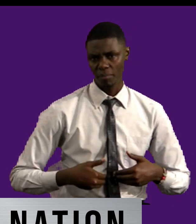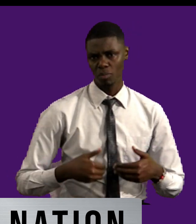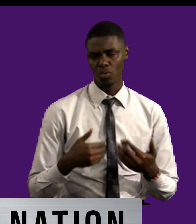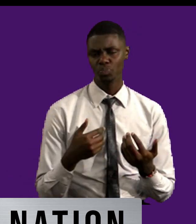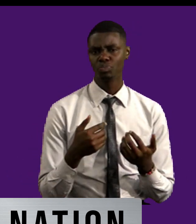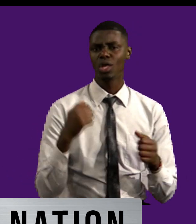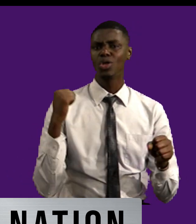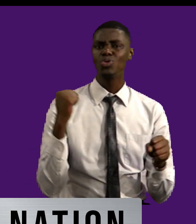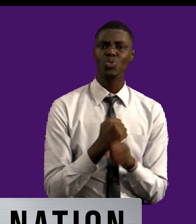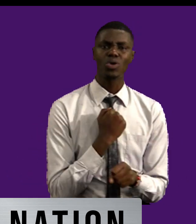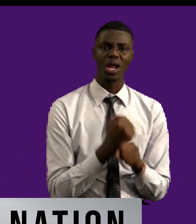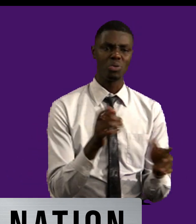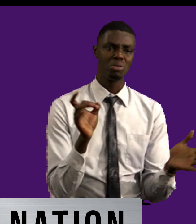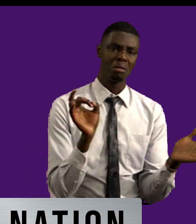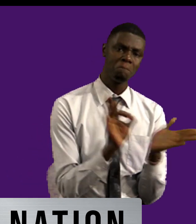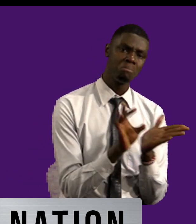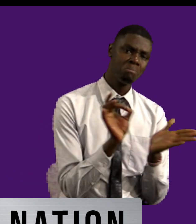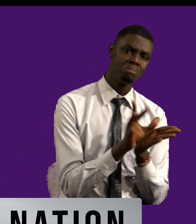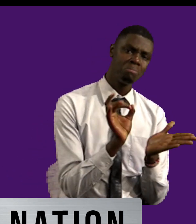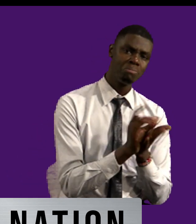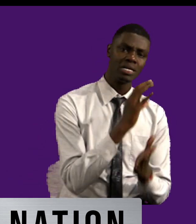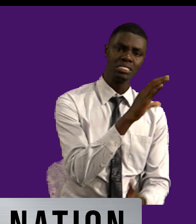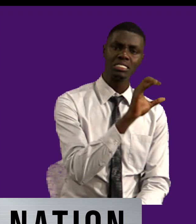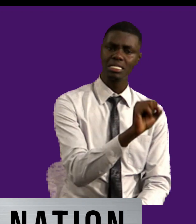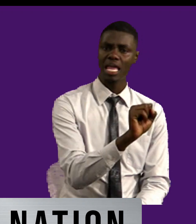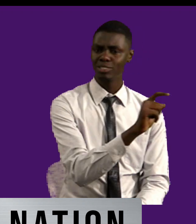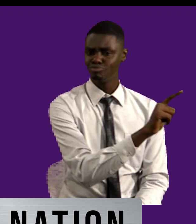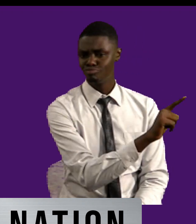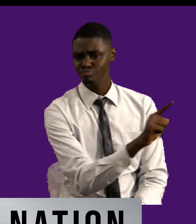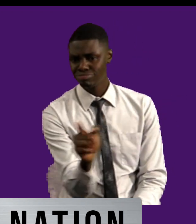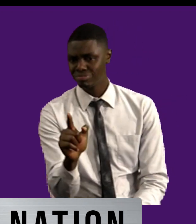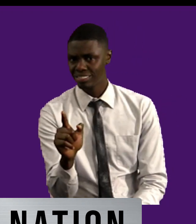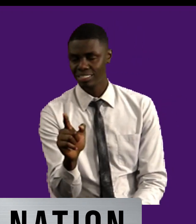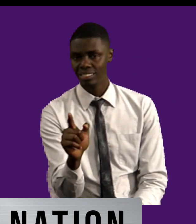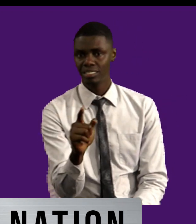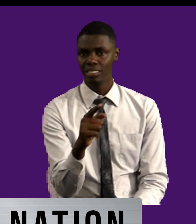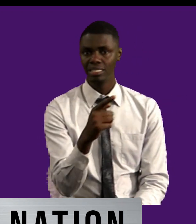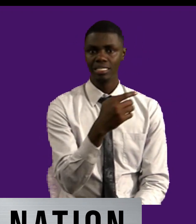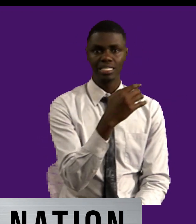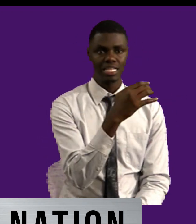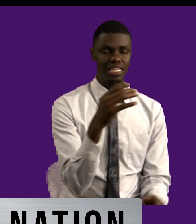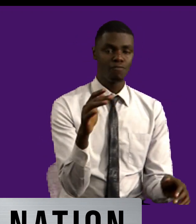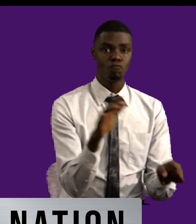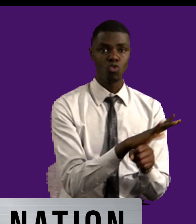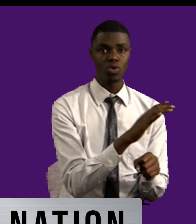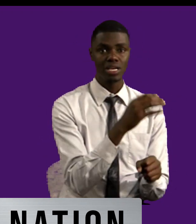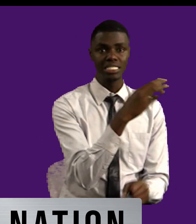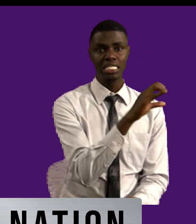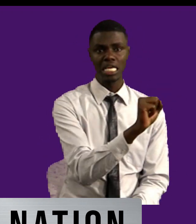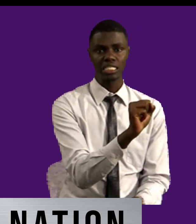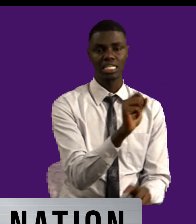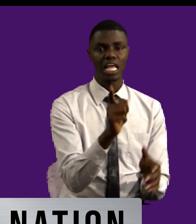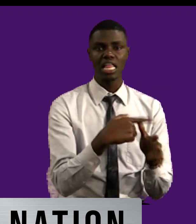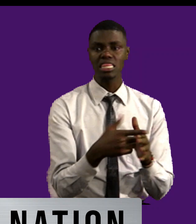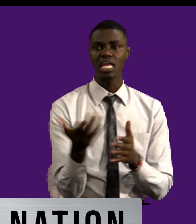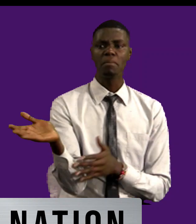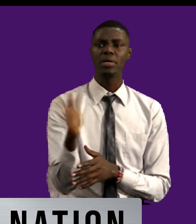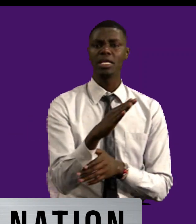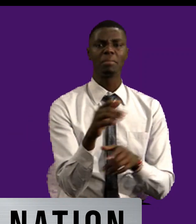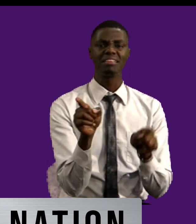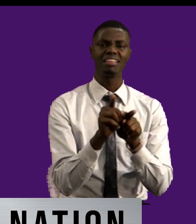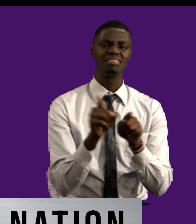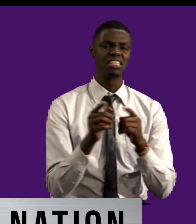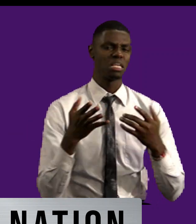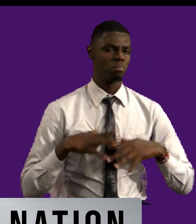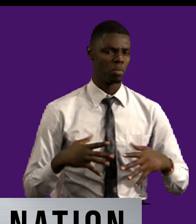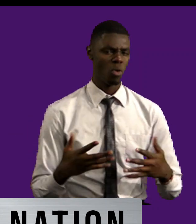cannot dissolve as cabinet secretary and the whole cabinet, and bring back the same